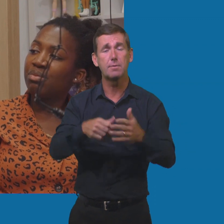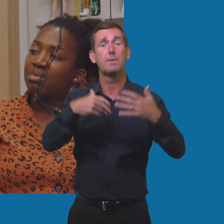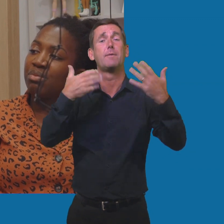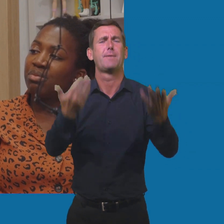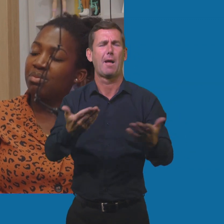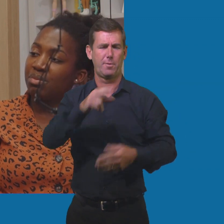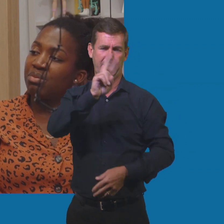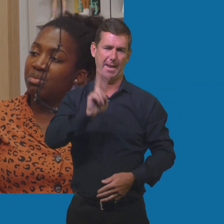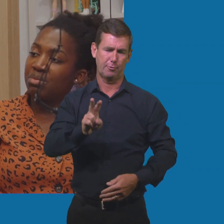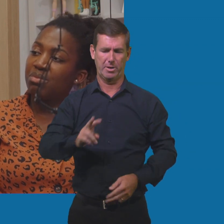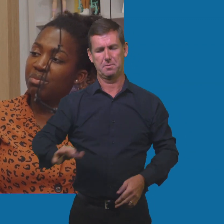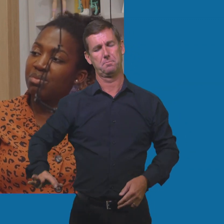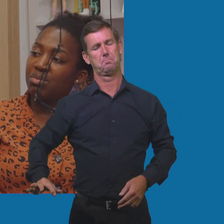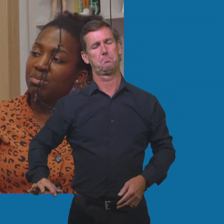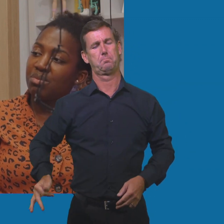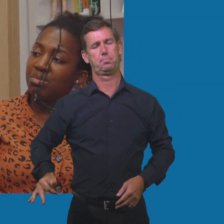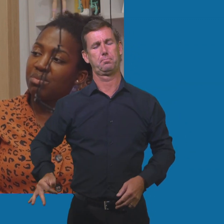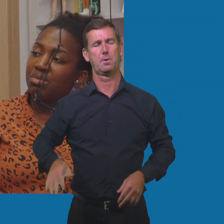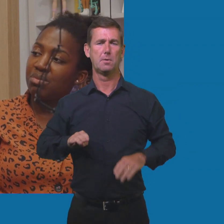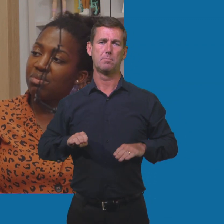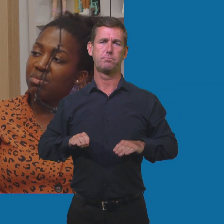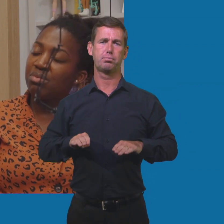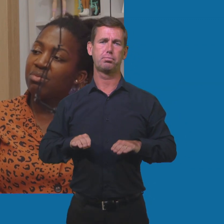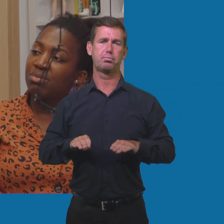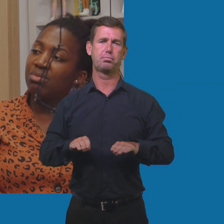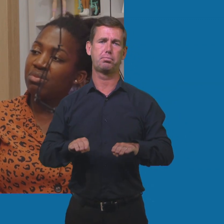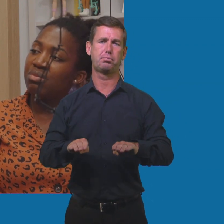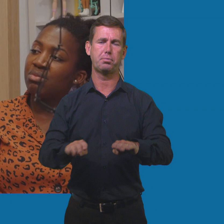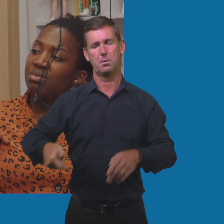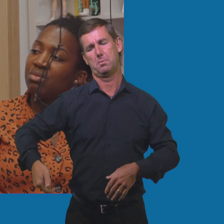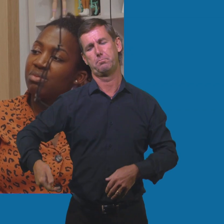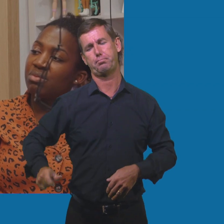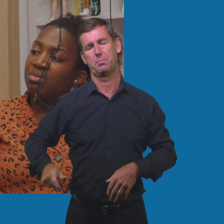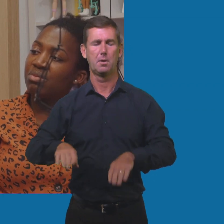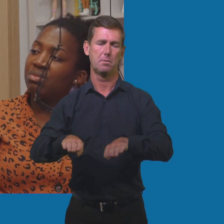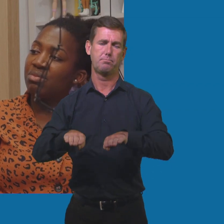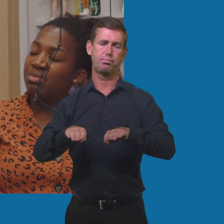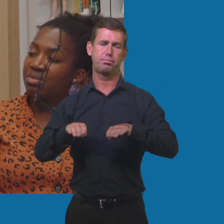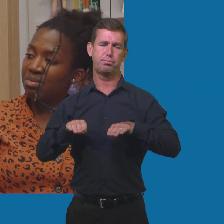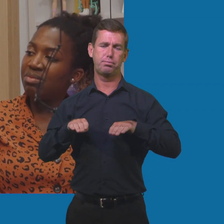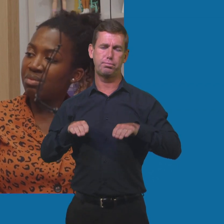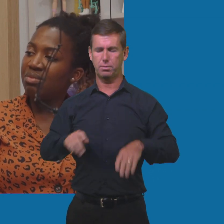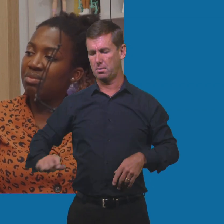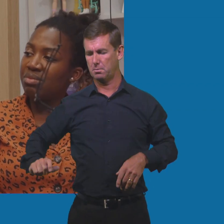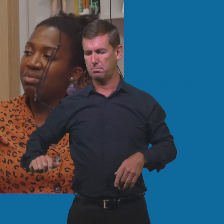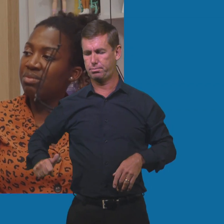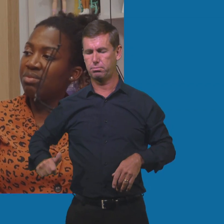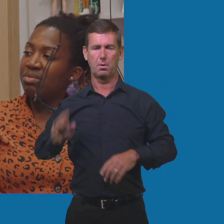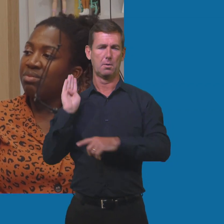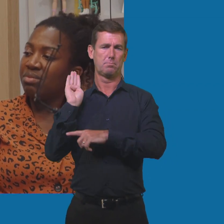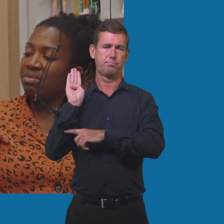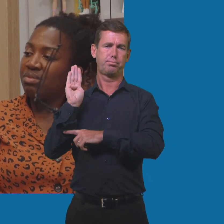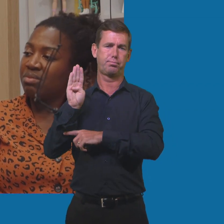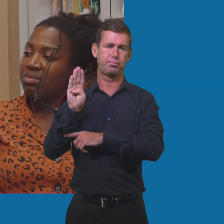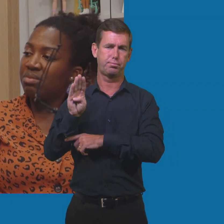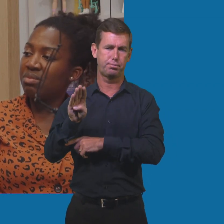will have a bunch of buttons by the side where you can electronically adjust height, move forwards, backwards, lumbar support, all of that kind of stuff, which is